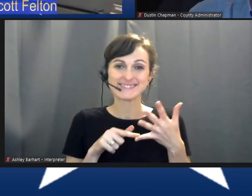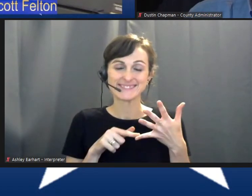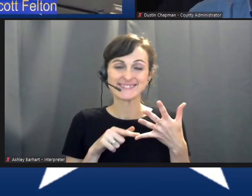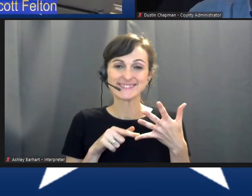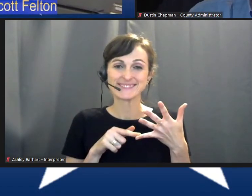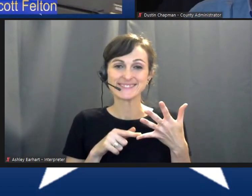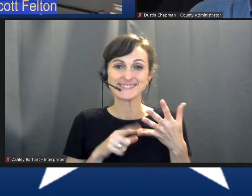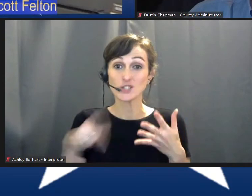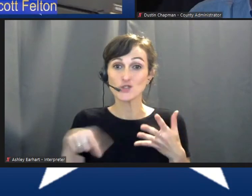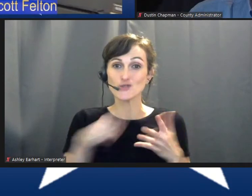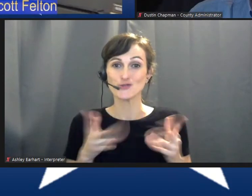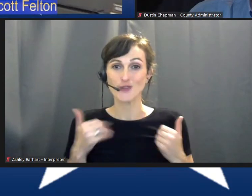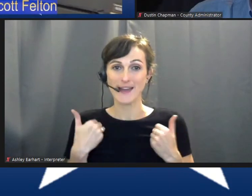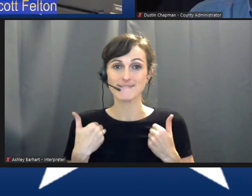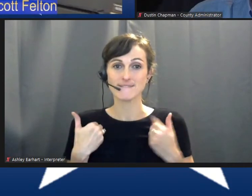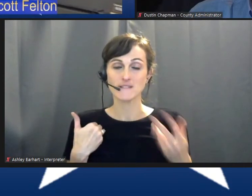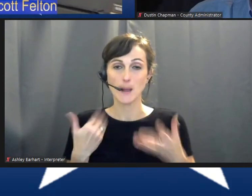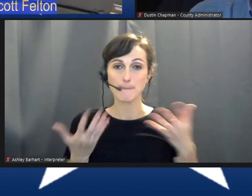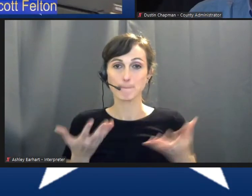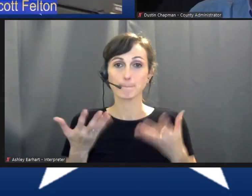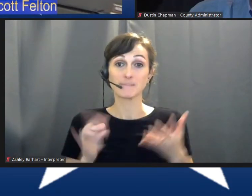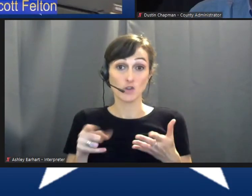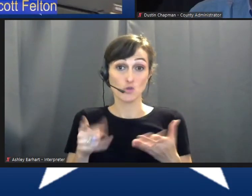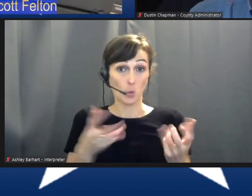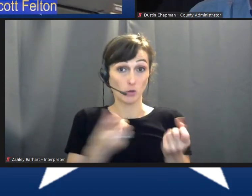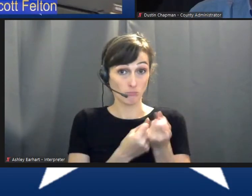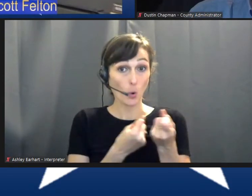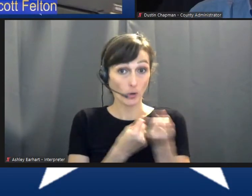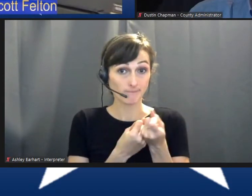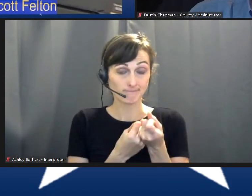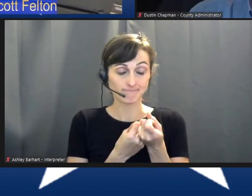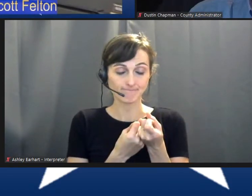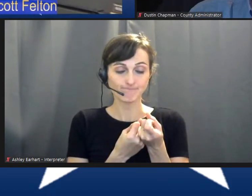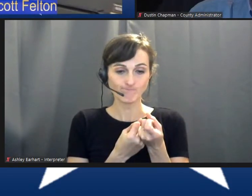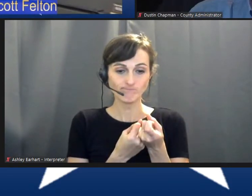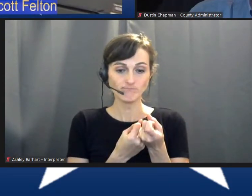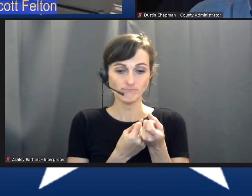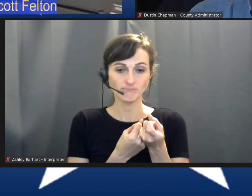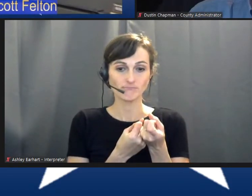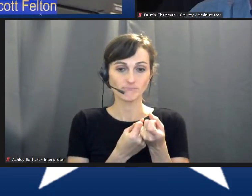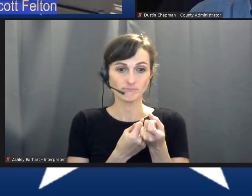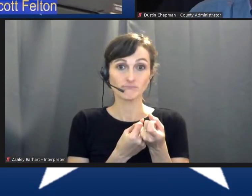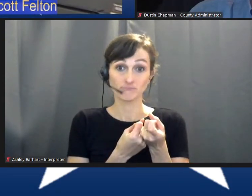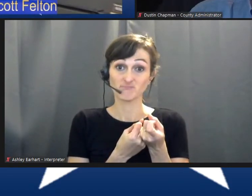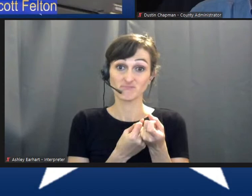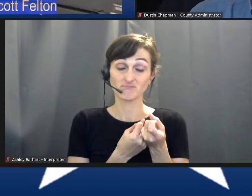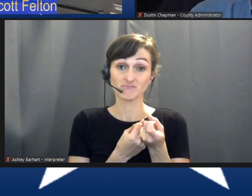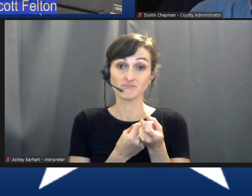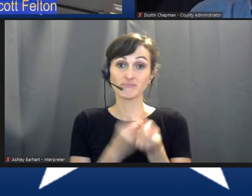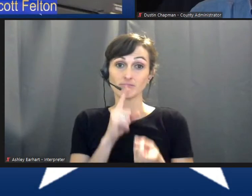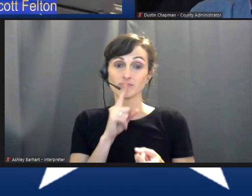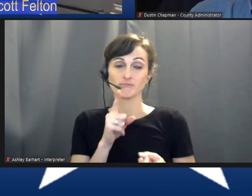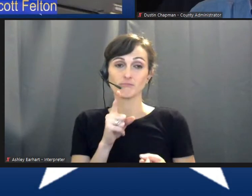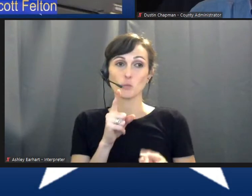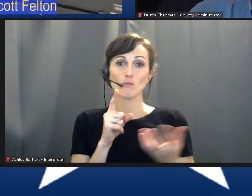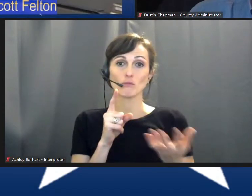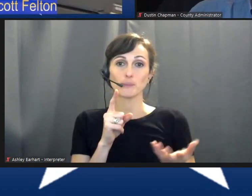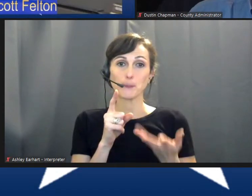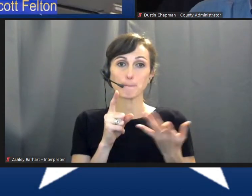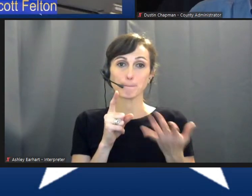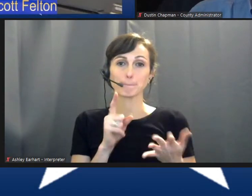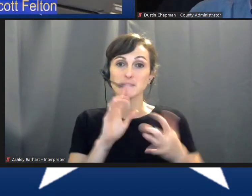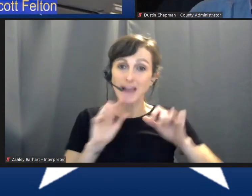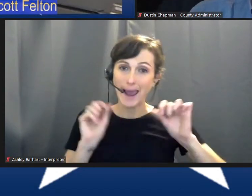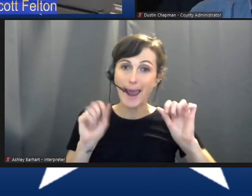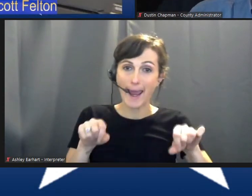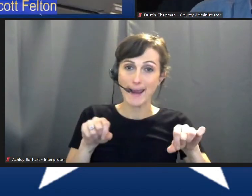that you have, that you want to support is, tune up and you'll be able to